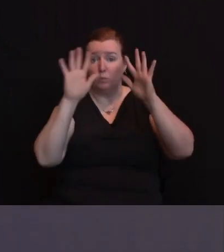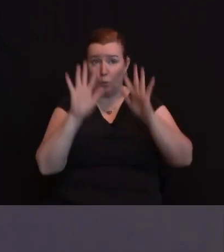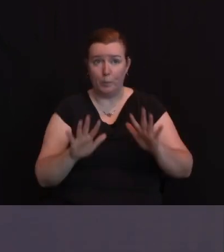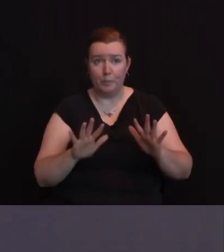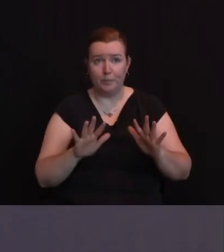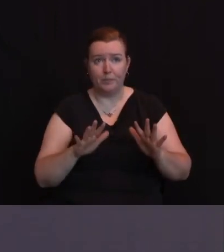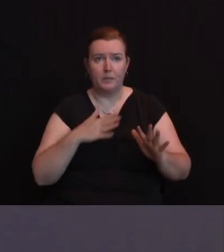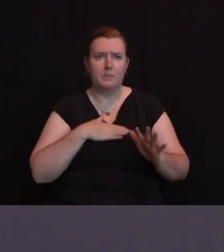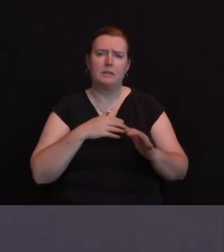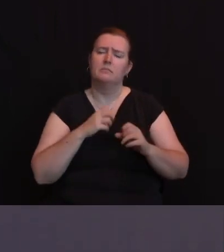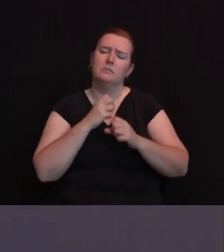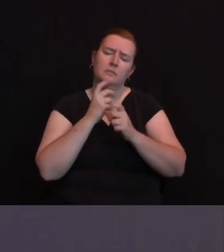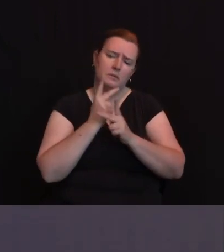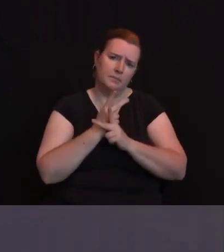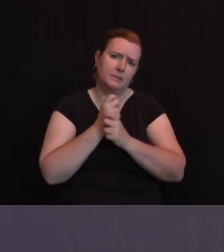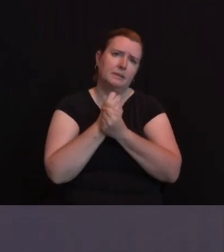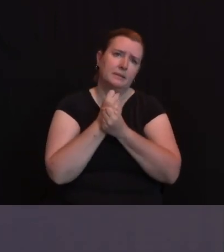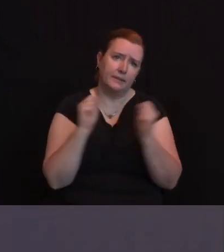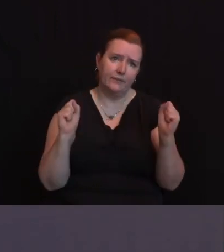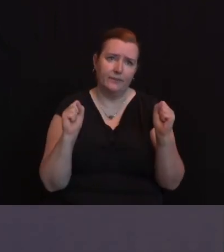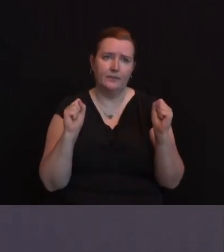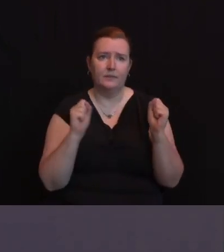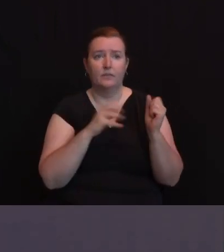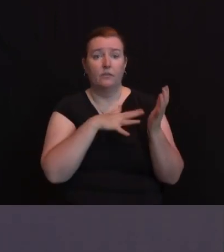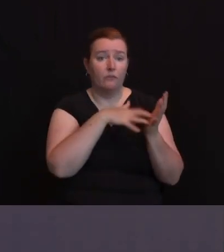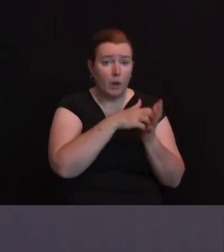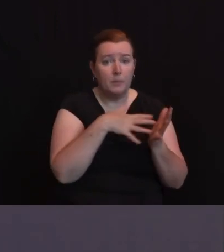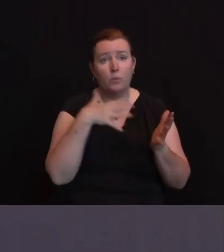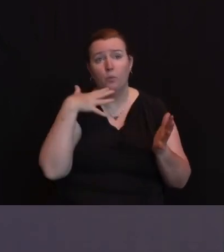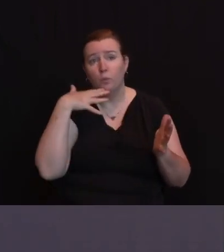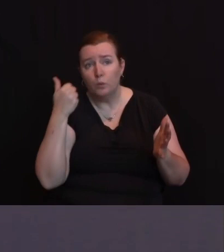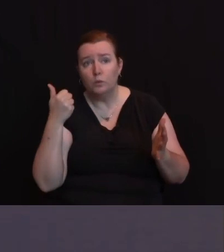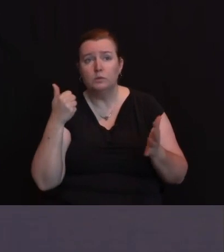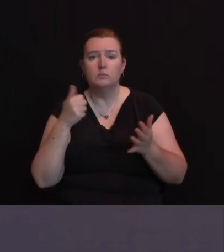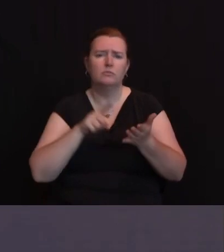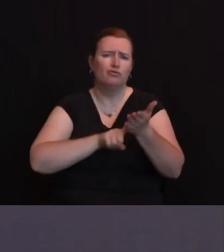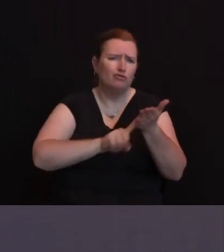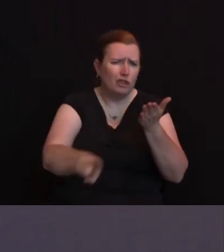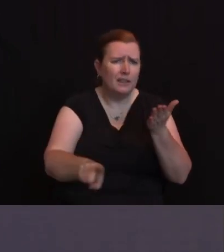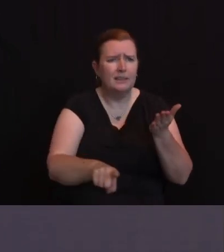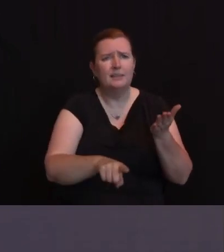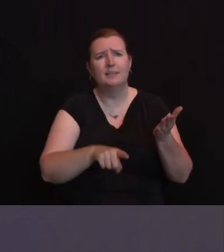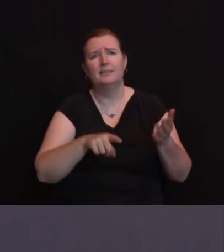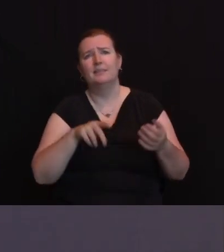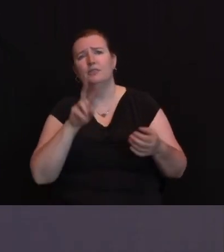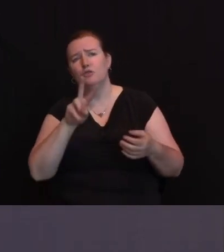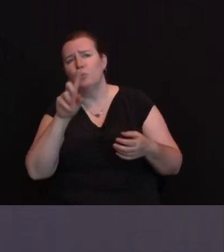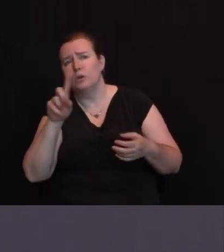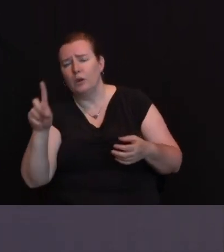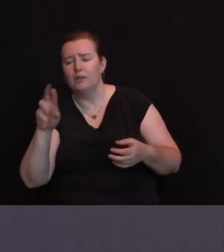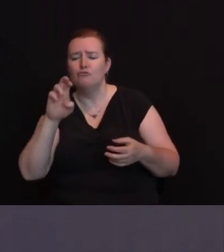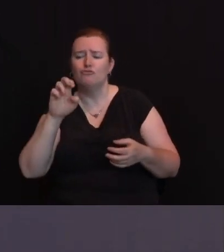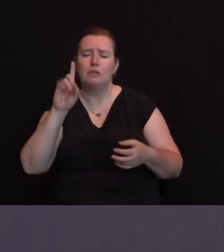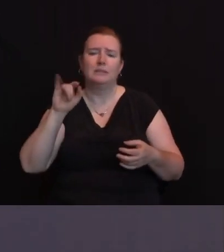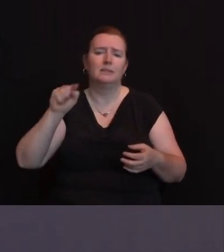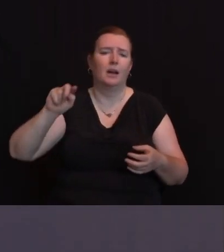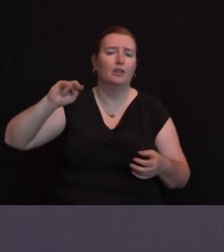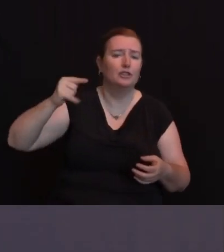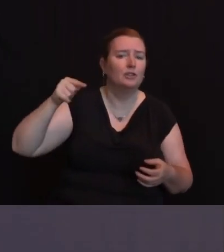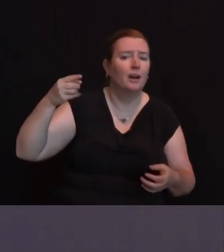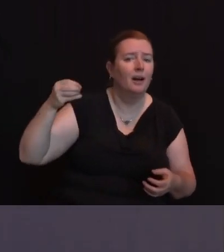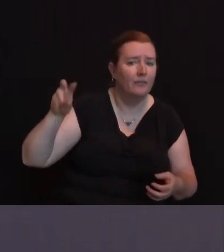safe. Check on somebody who's vulnerable or old. 211 or ready.nj.gov are 2 places I would